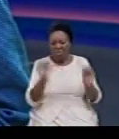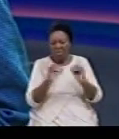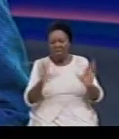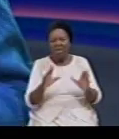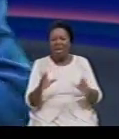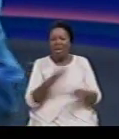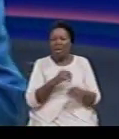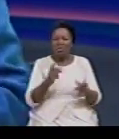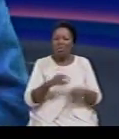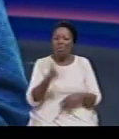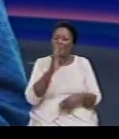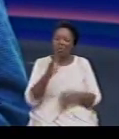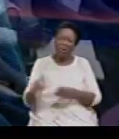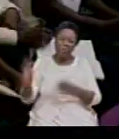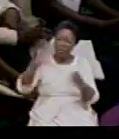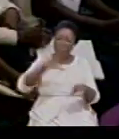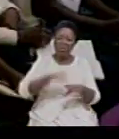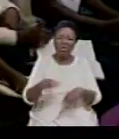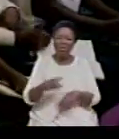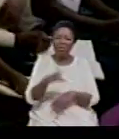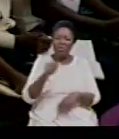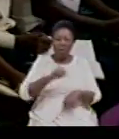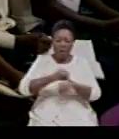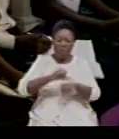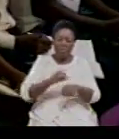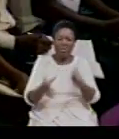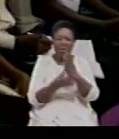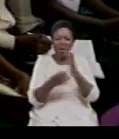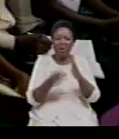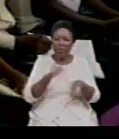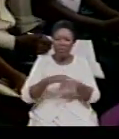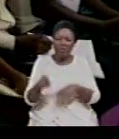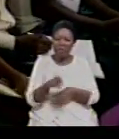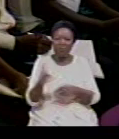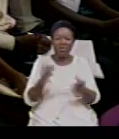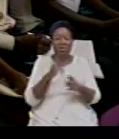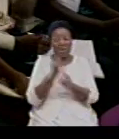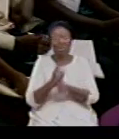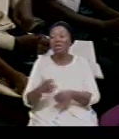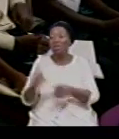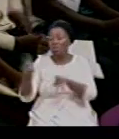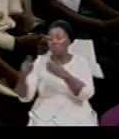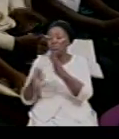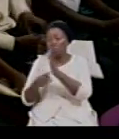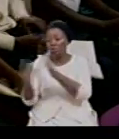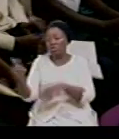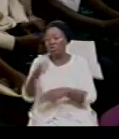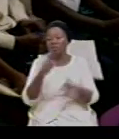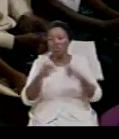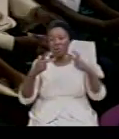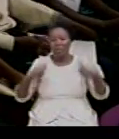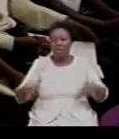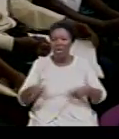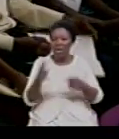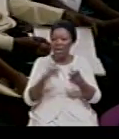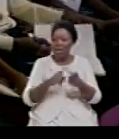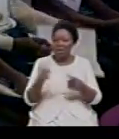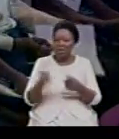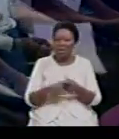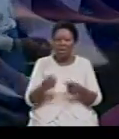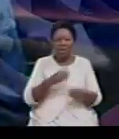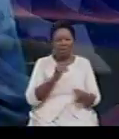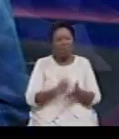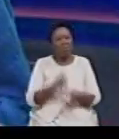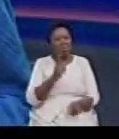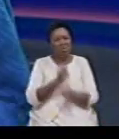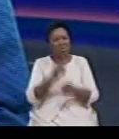whatever on us, no anointing us. He just said, go show yourself to the priest. And he went cheerfully. They were not